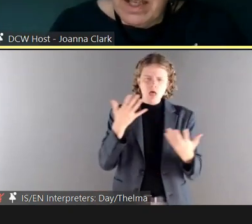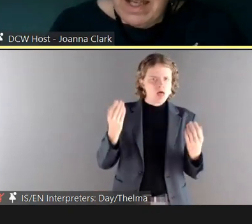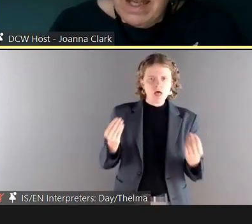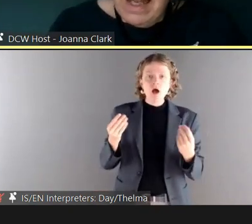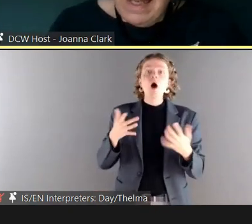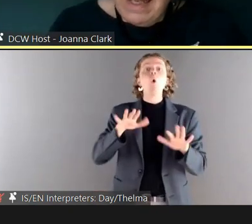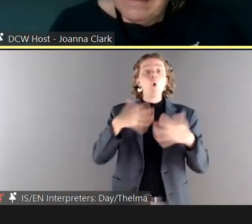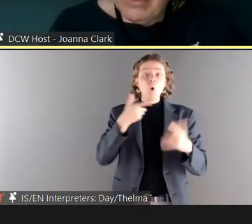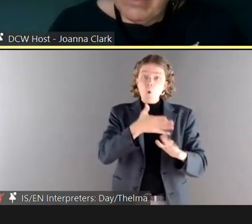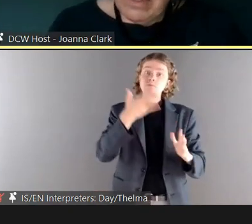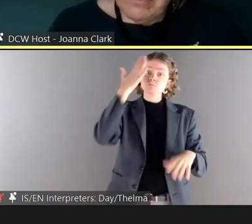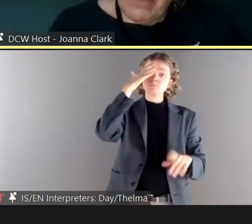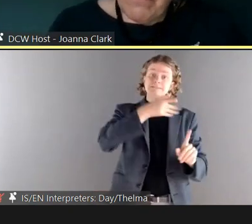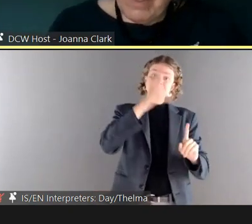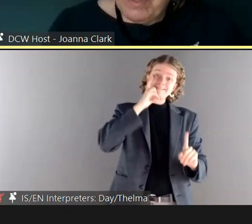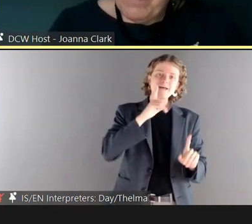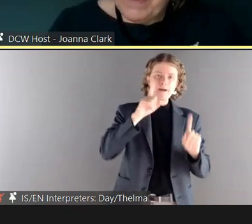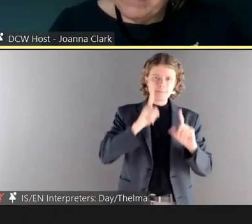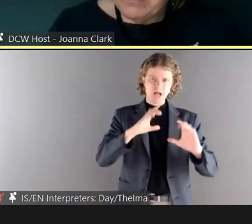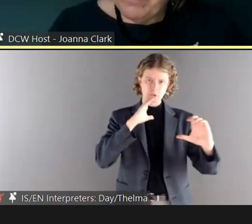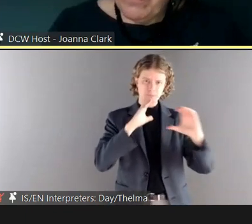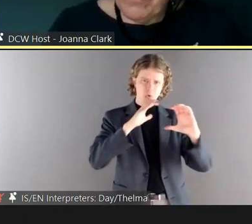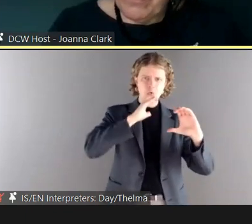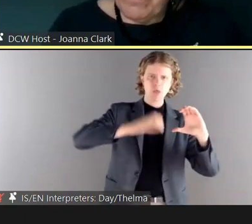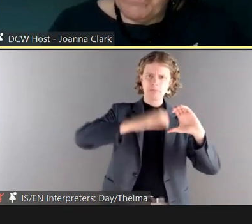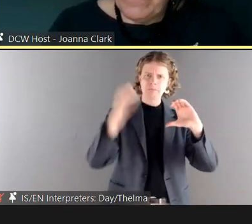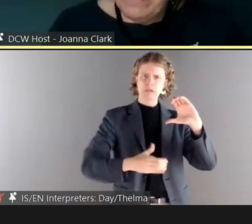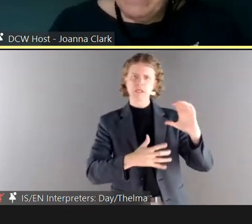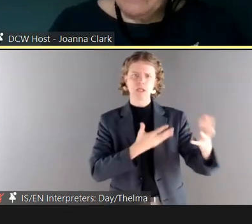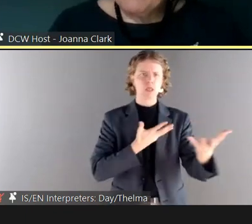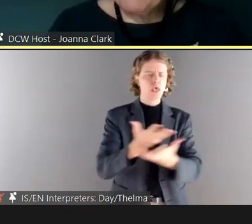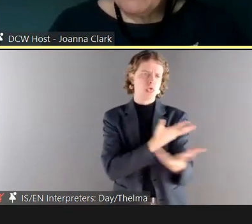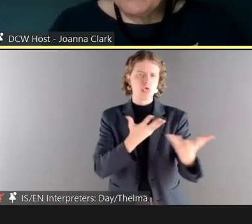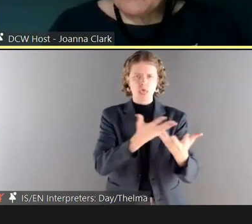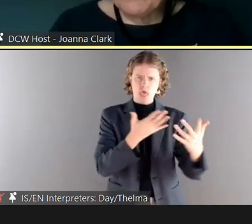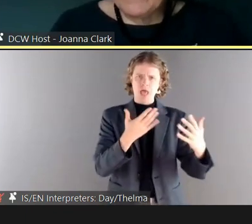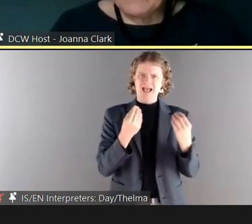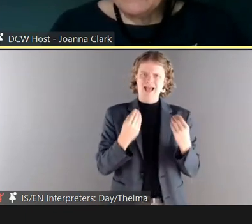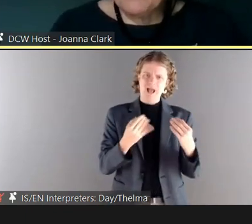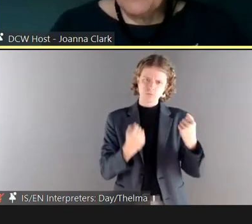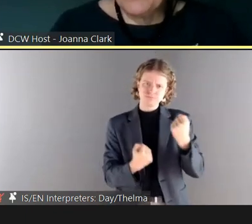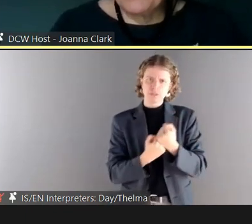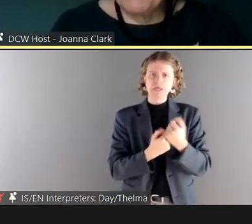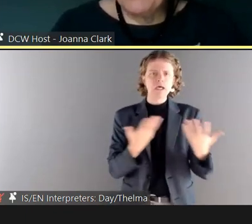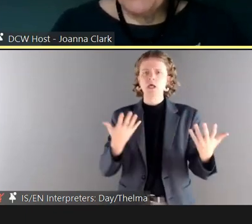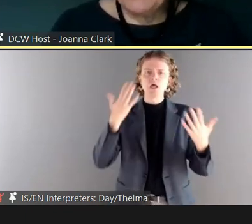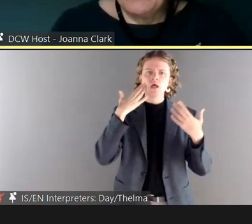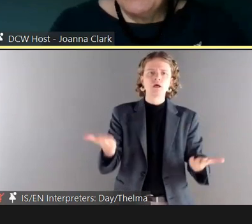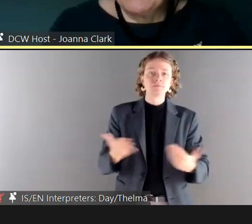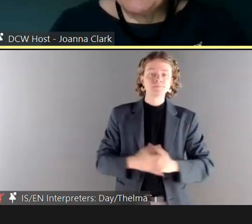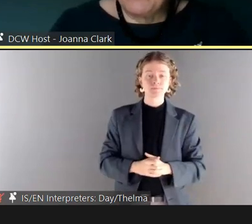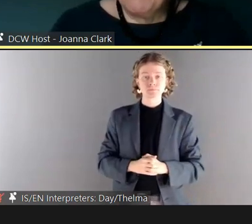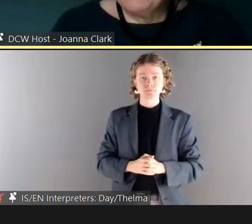child and don't know how best to support them. And possibly worst of